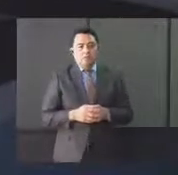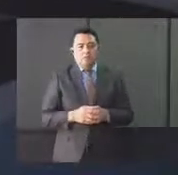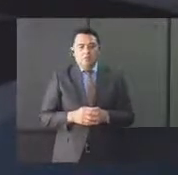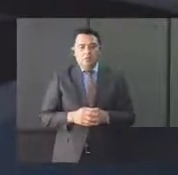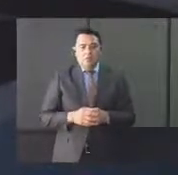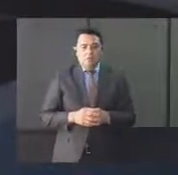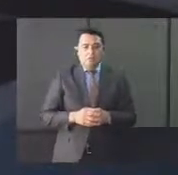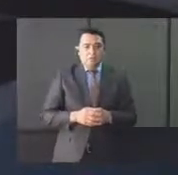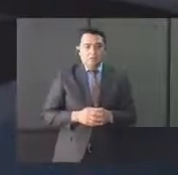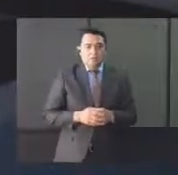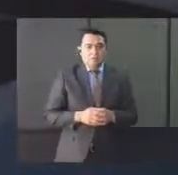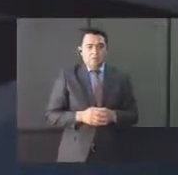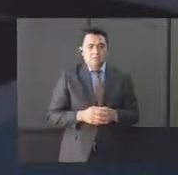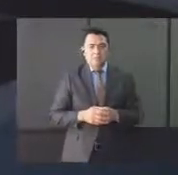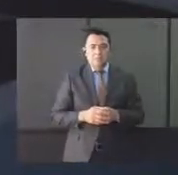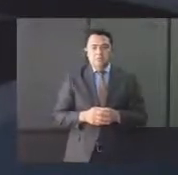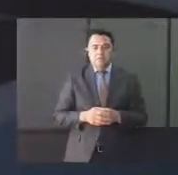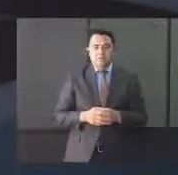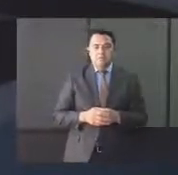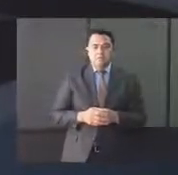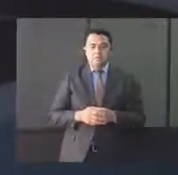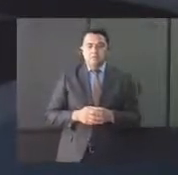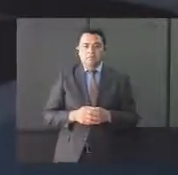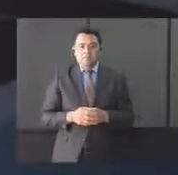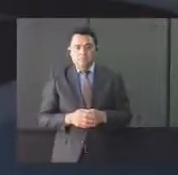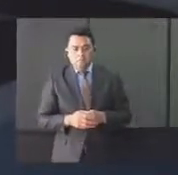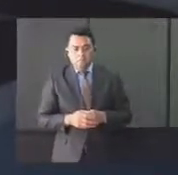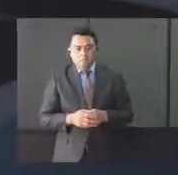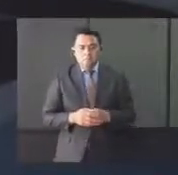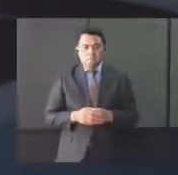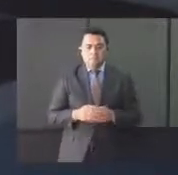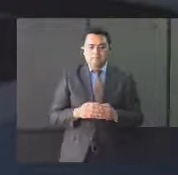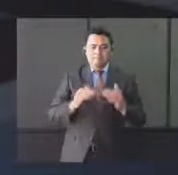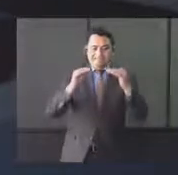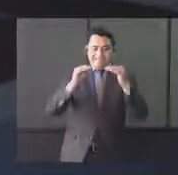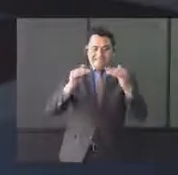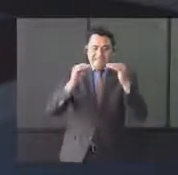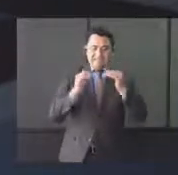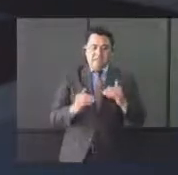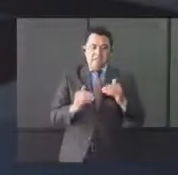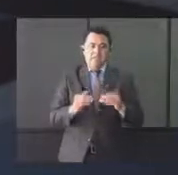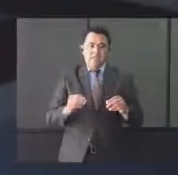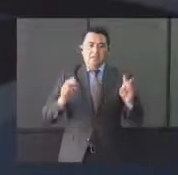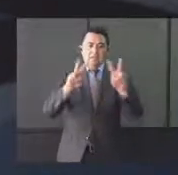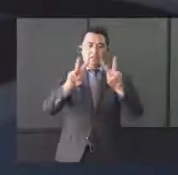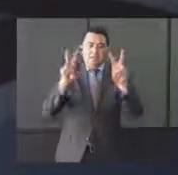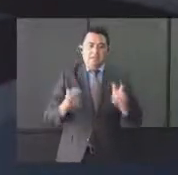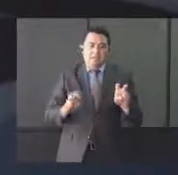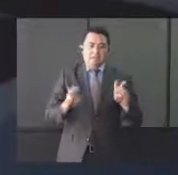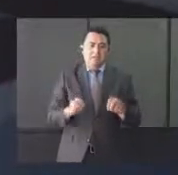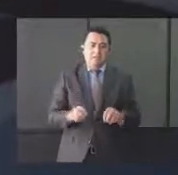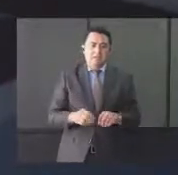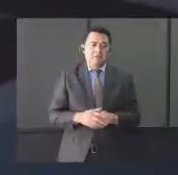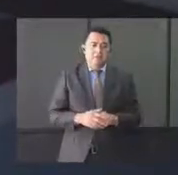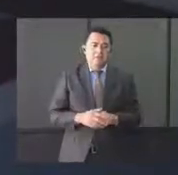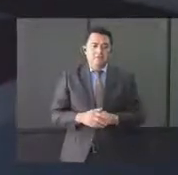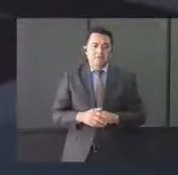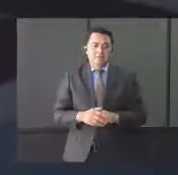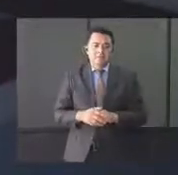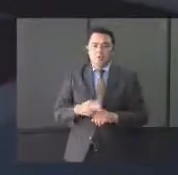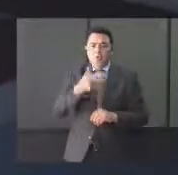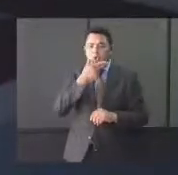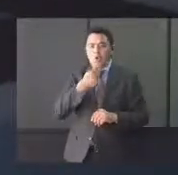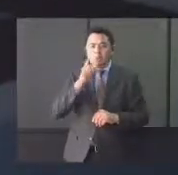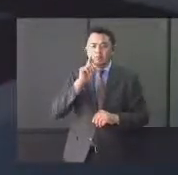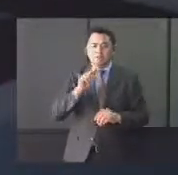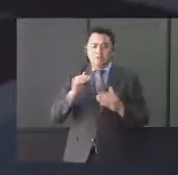a dictator that is time, and we need to start with the next plenary session, which is for